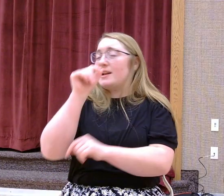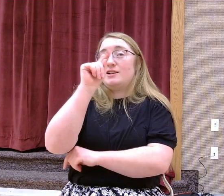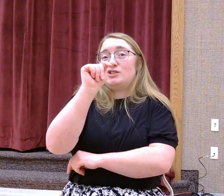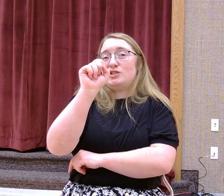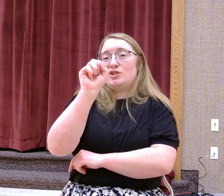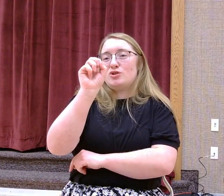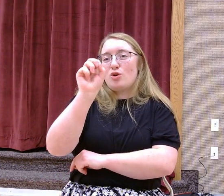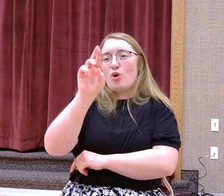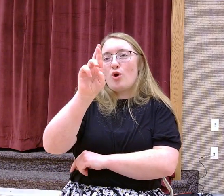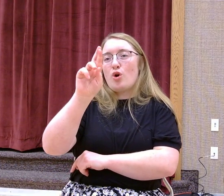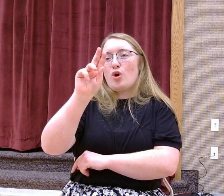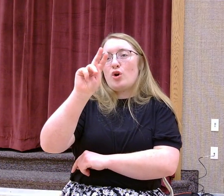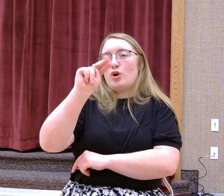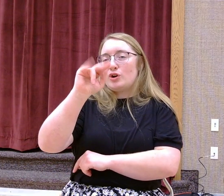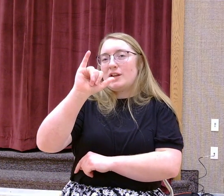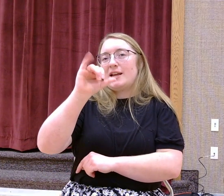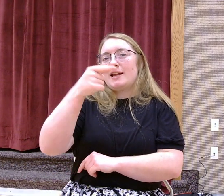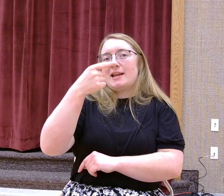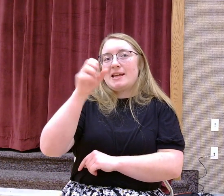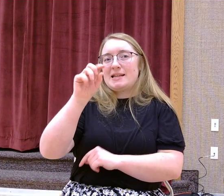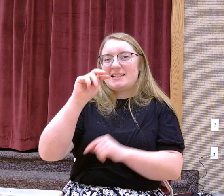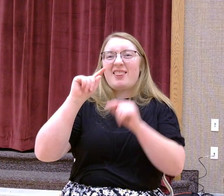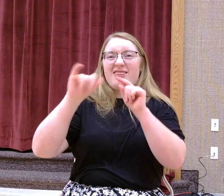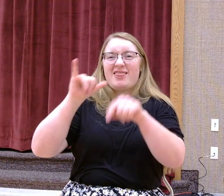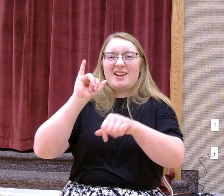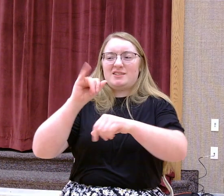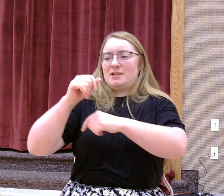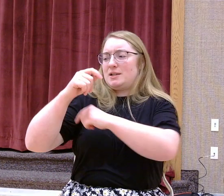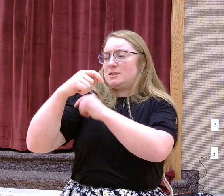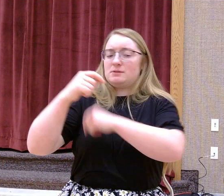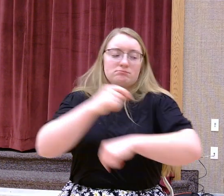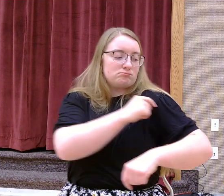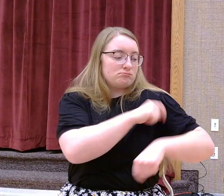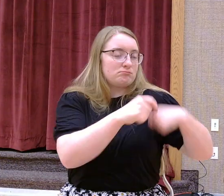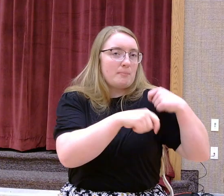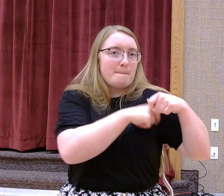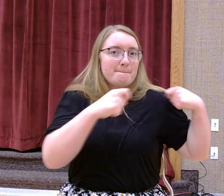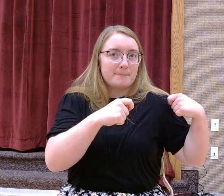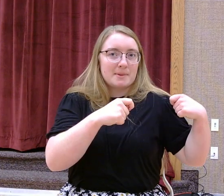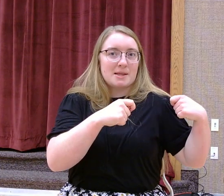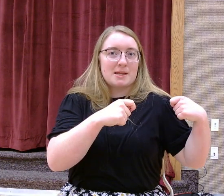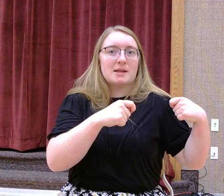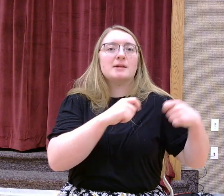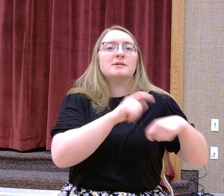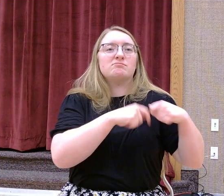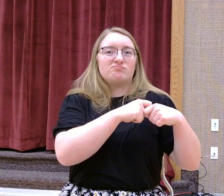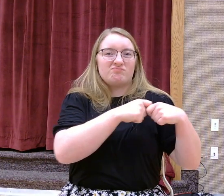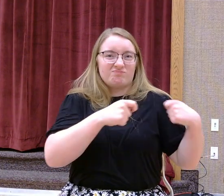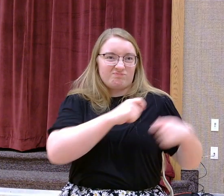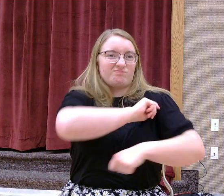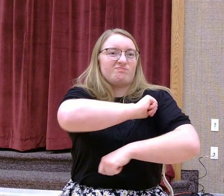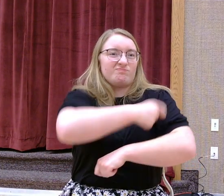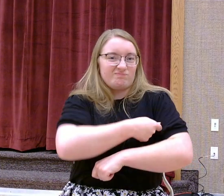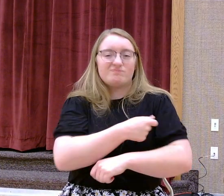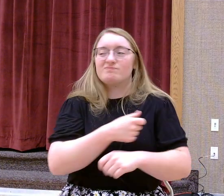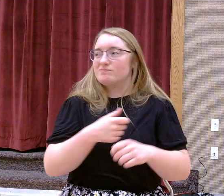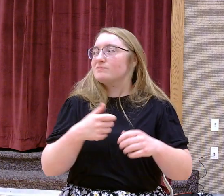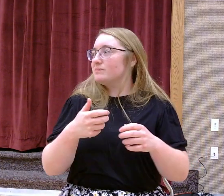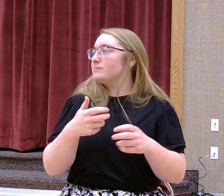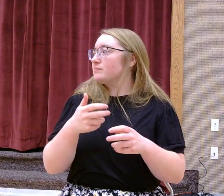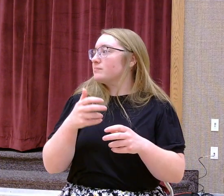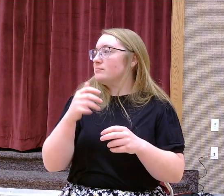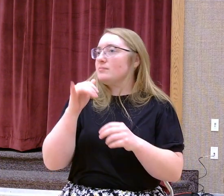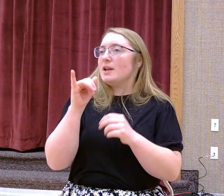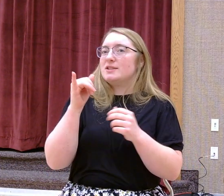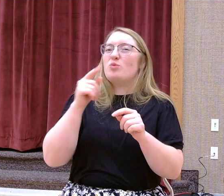it's very rare that you're gonna ever put a tourniquet on, because that is, unless there's limb is gonna be